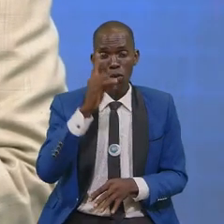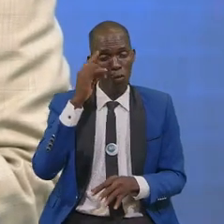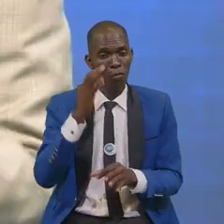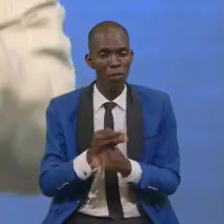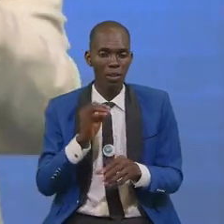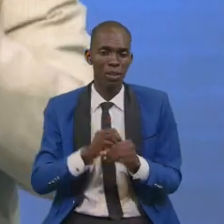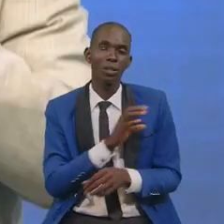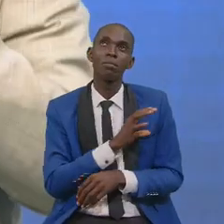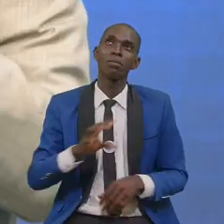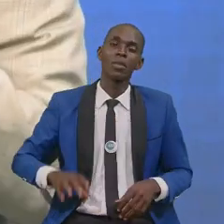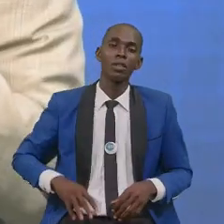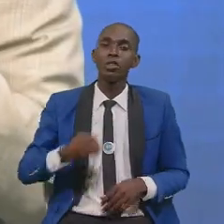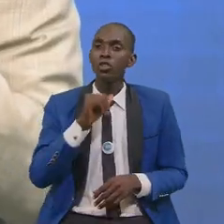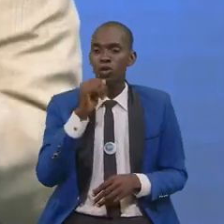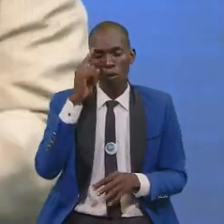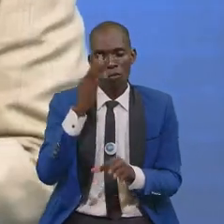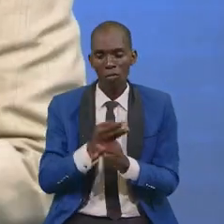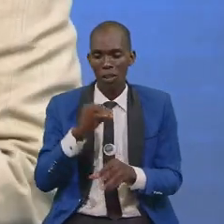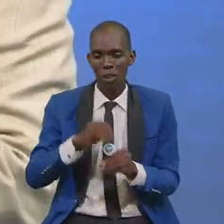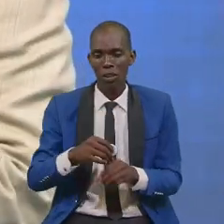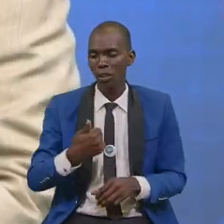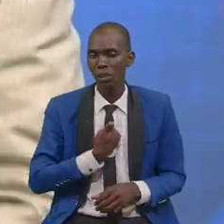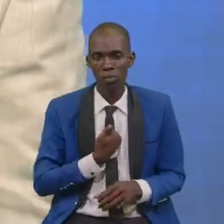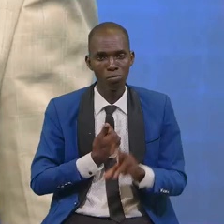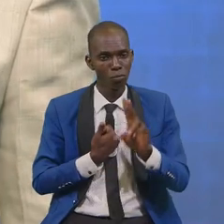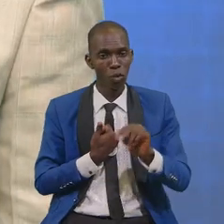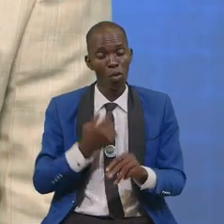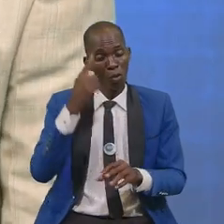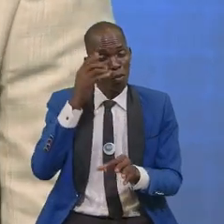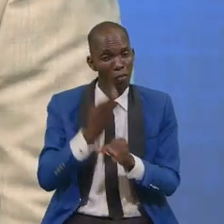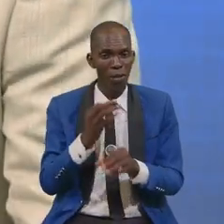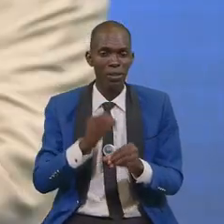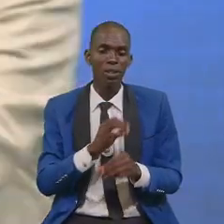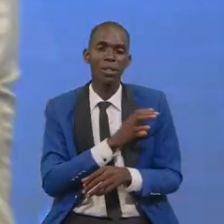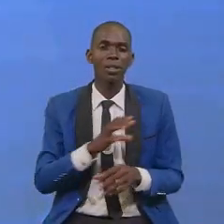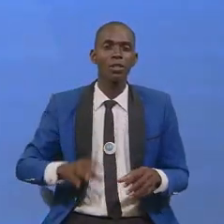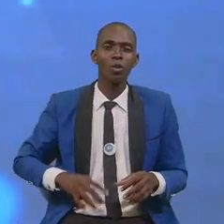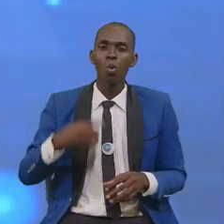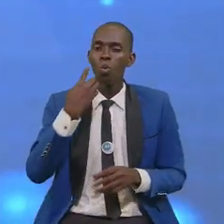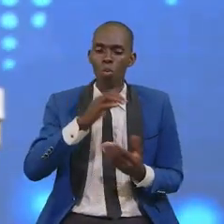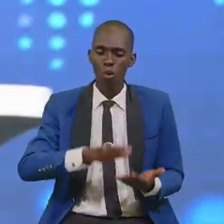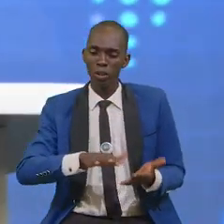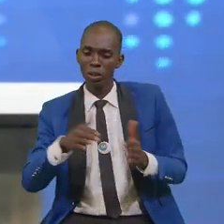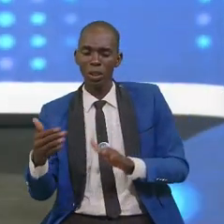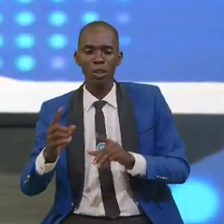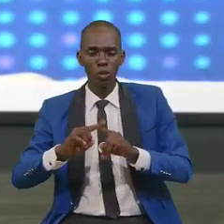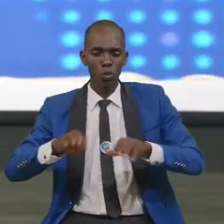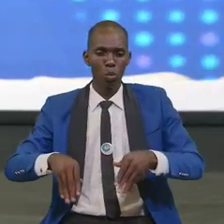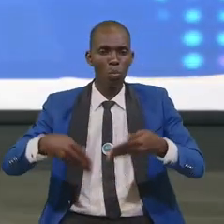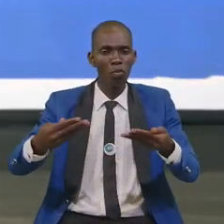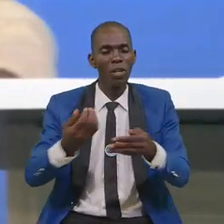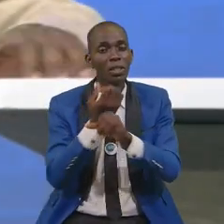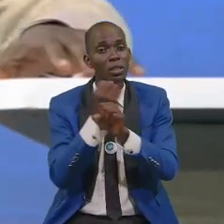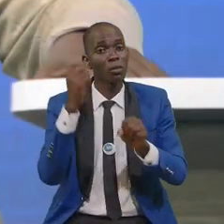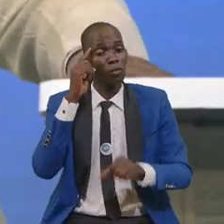Christ, not faith in yourself. Your faith in Christ who died to provide salvation for you.